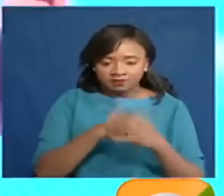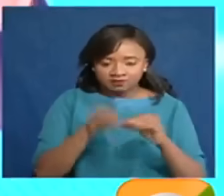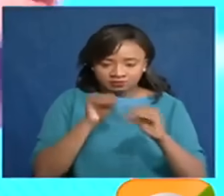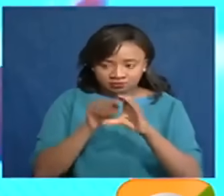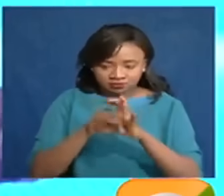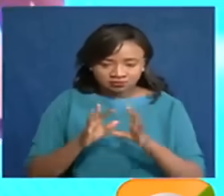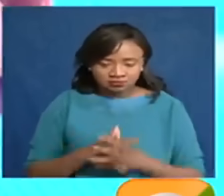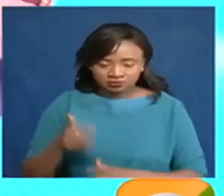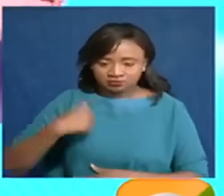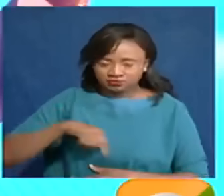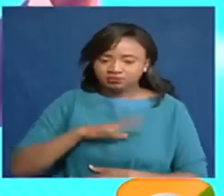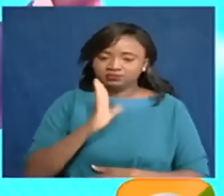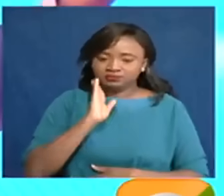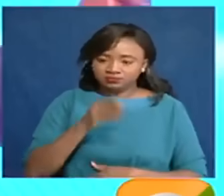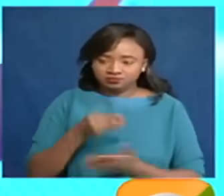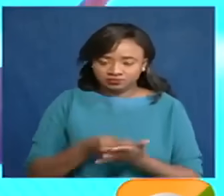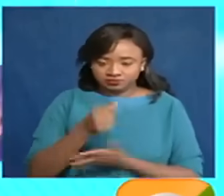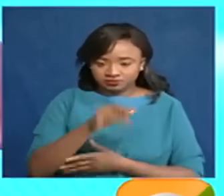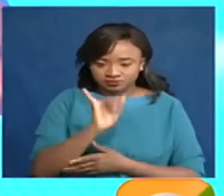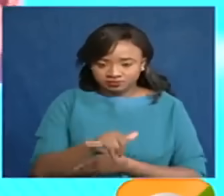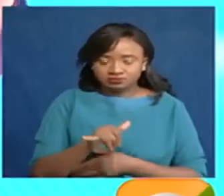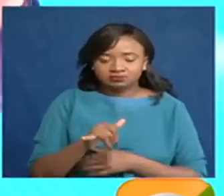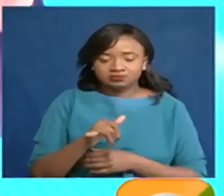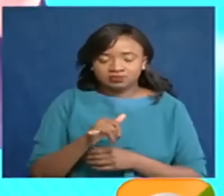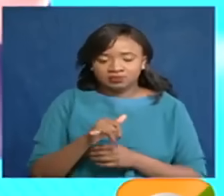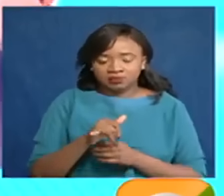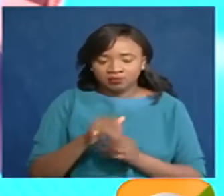will pay for that transmission line using